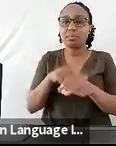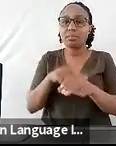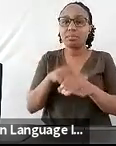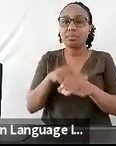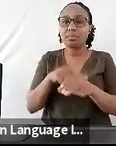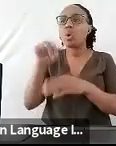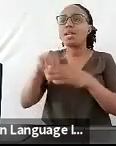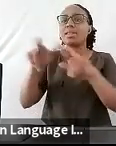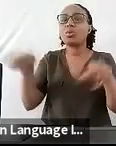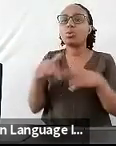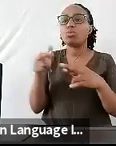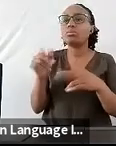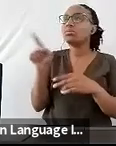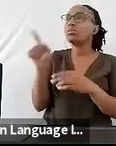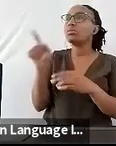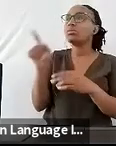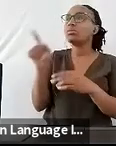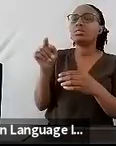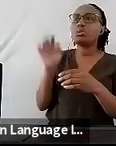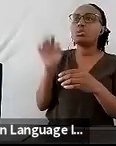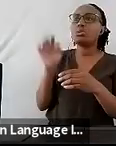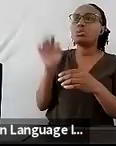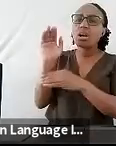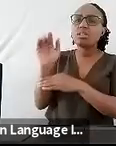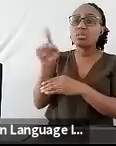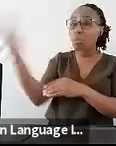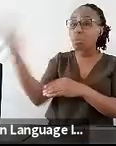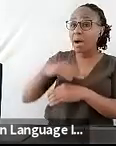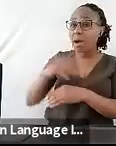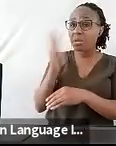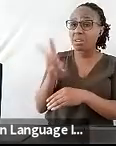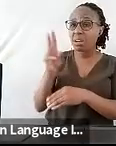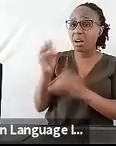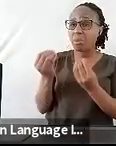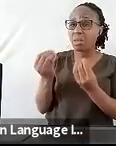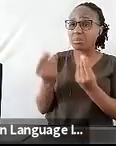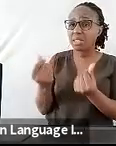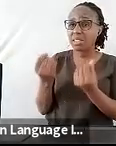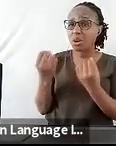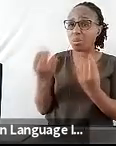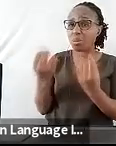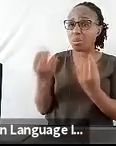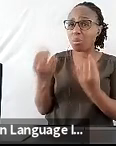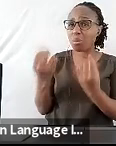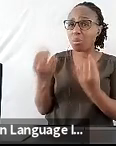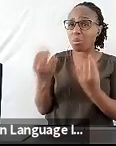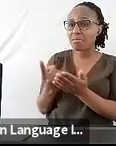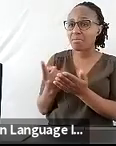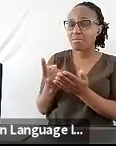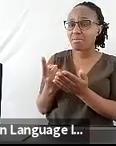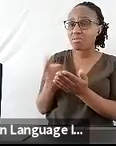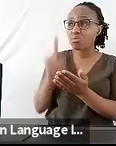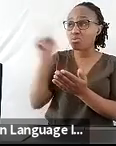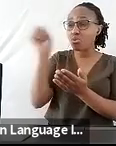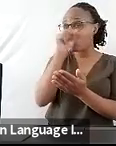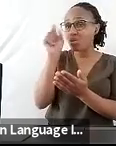are you going to come back? How much money do you have in the bank? Da, da, da, da. And it's unfortunately, it's usually, you know, other Africans who have been hired for these roles